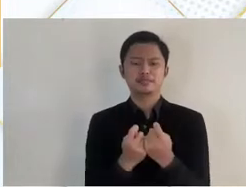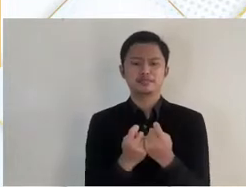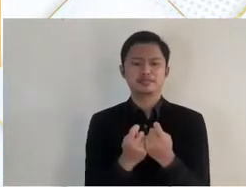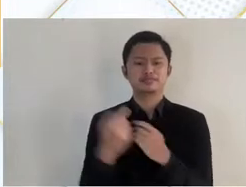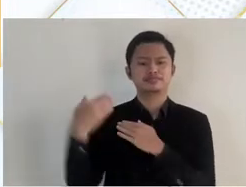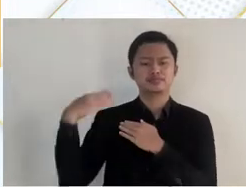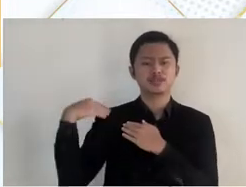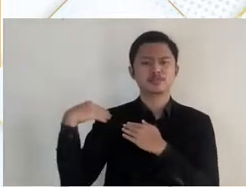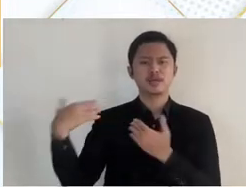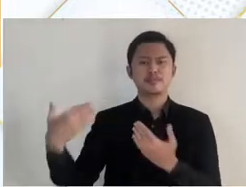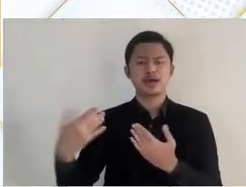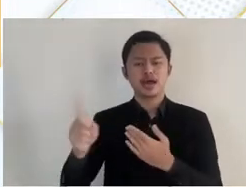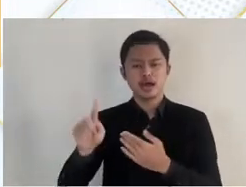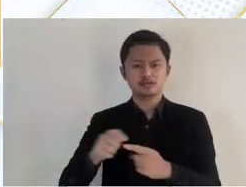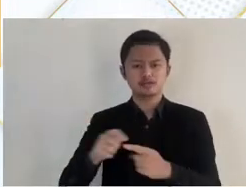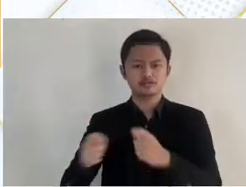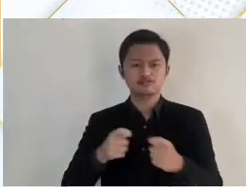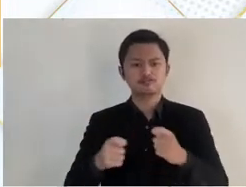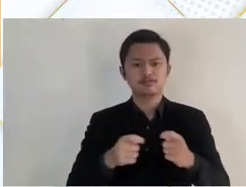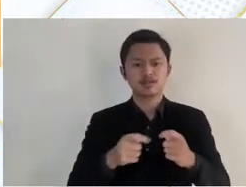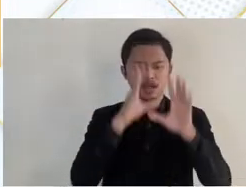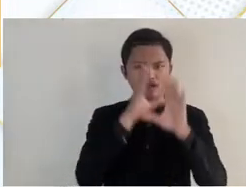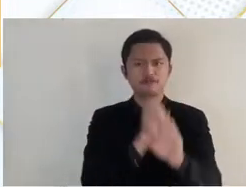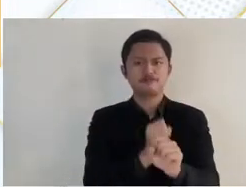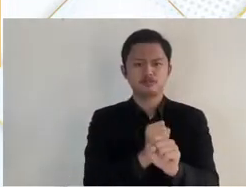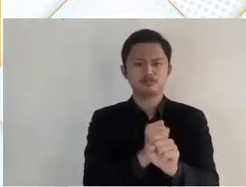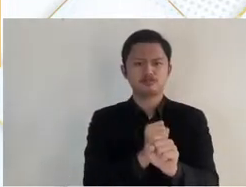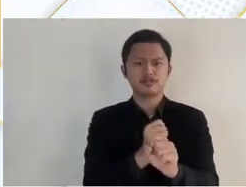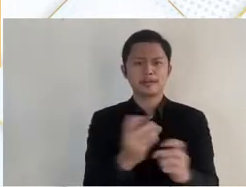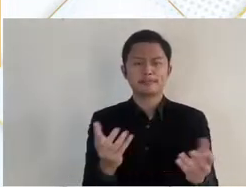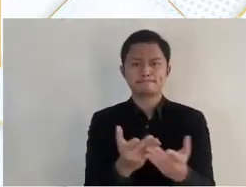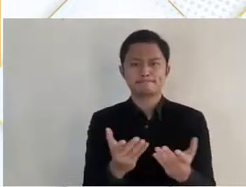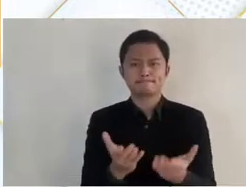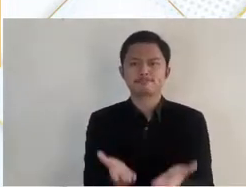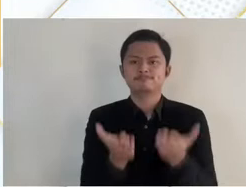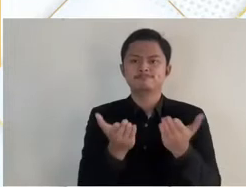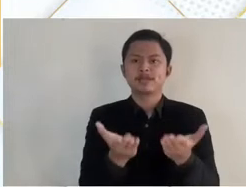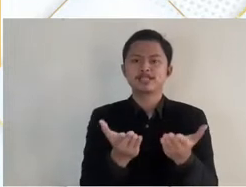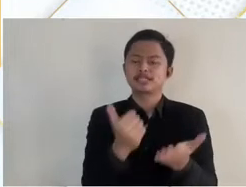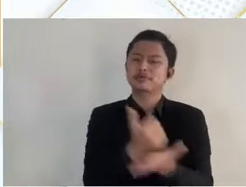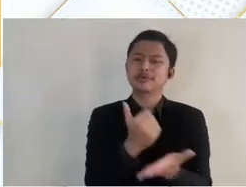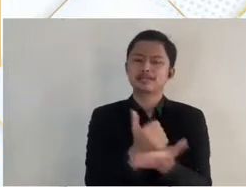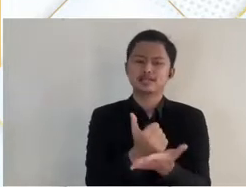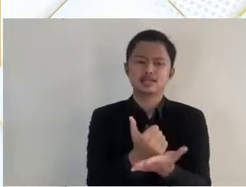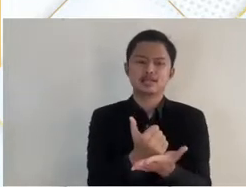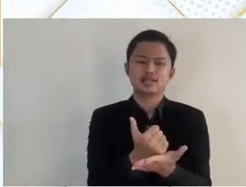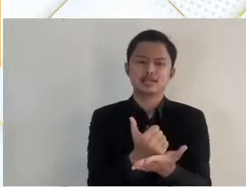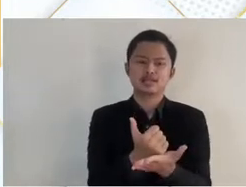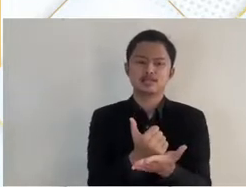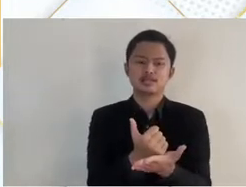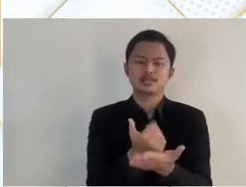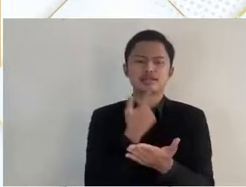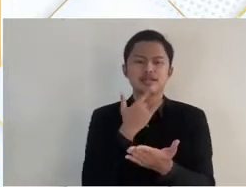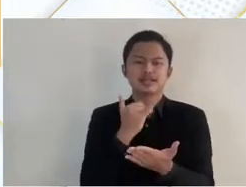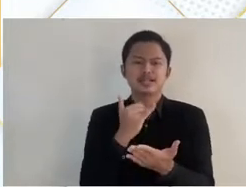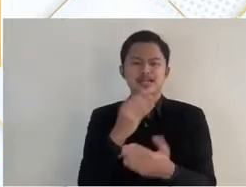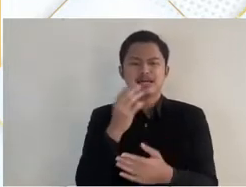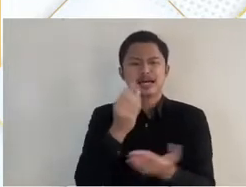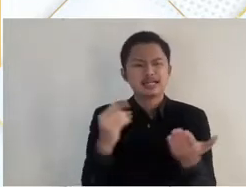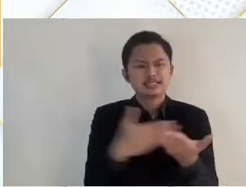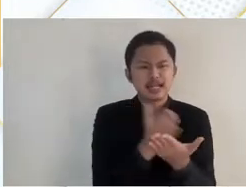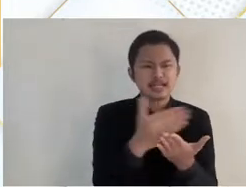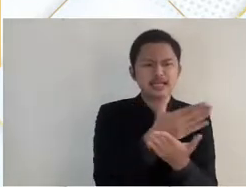a certain degree focused primarily on providing and ensuring that the link between the tactical and operational